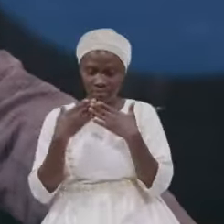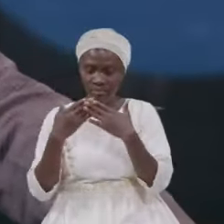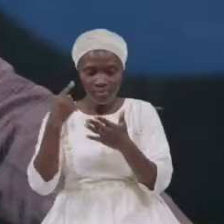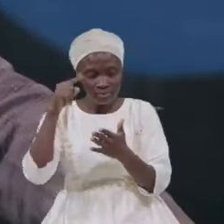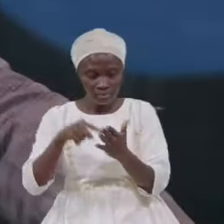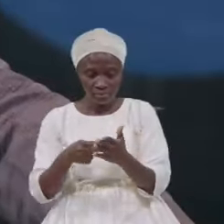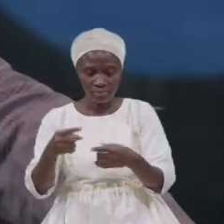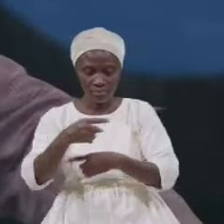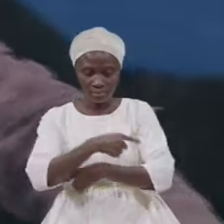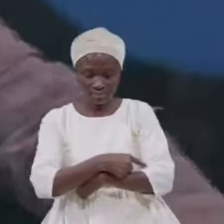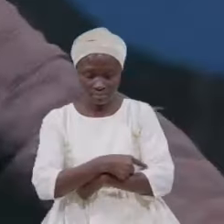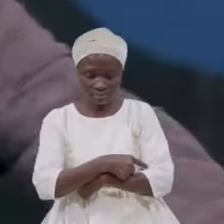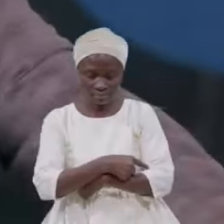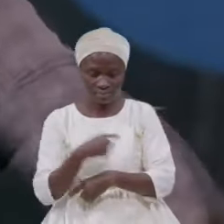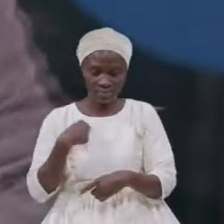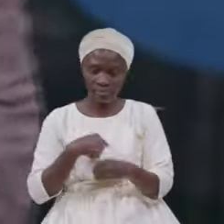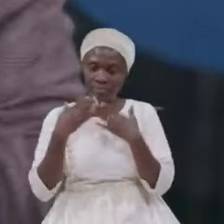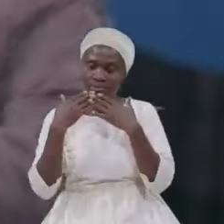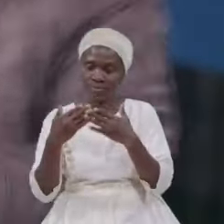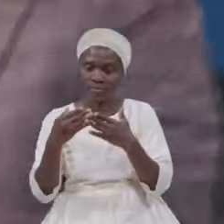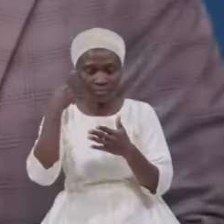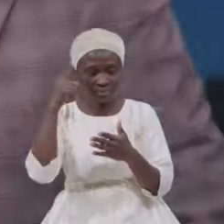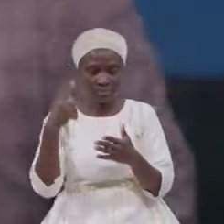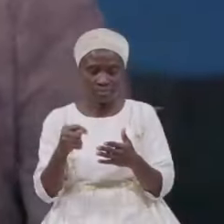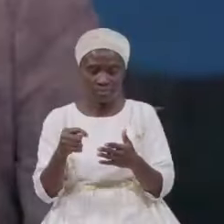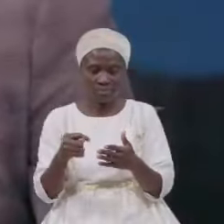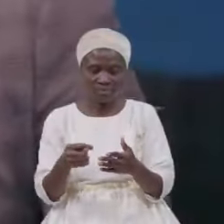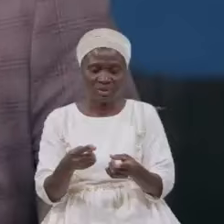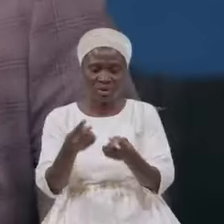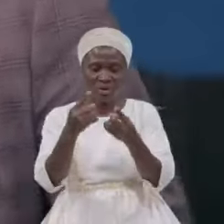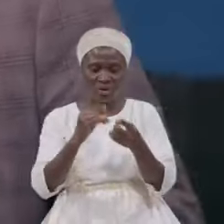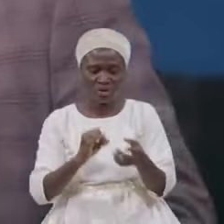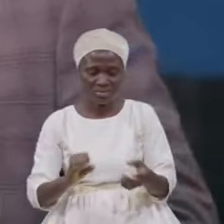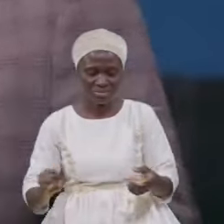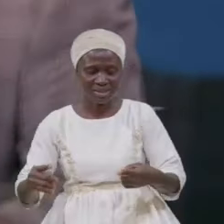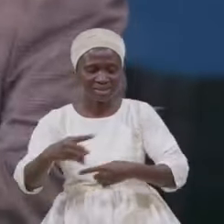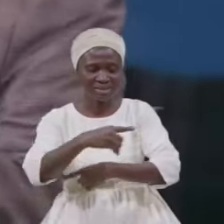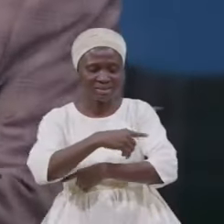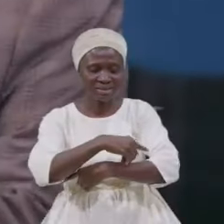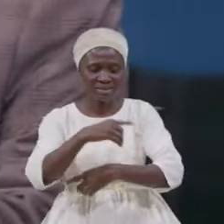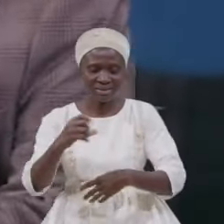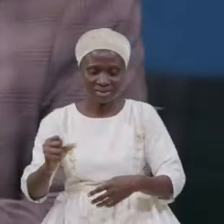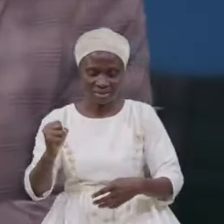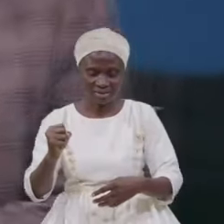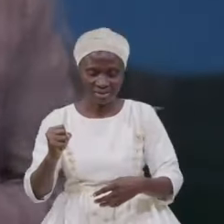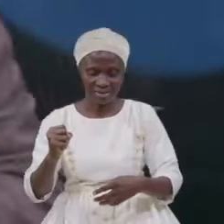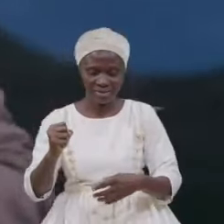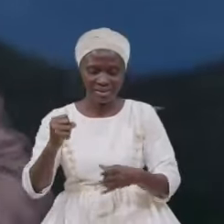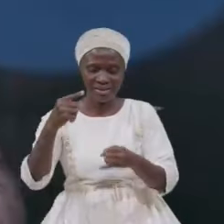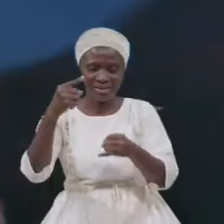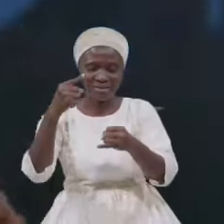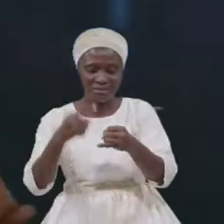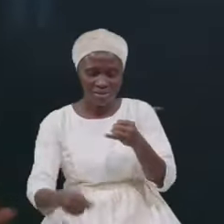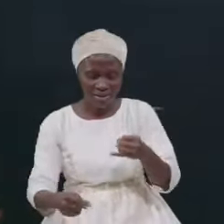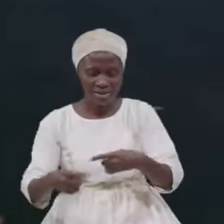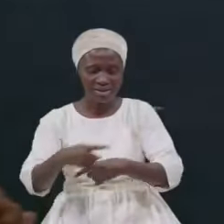the coming days. We thank you for the final day that will eventually come. Lord, we